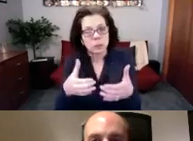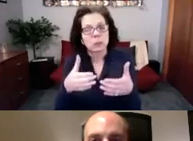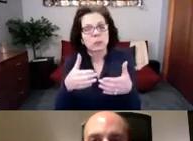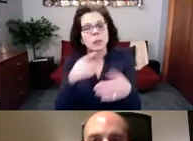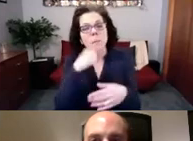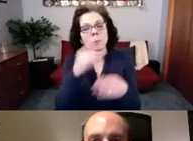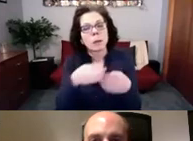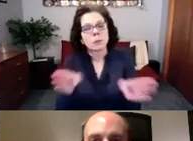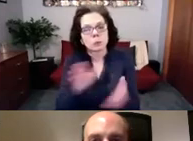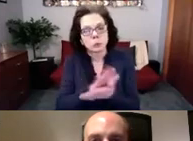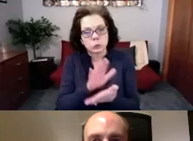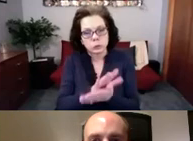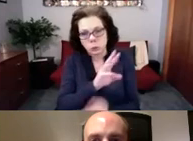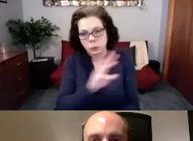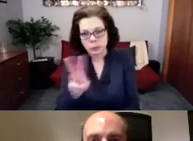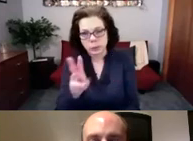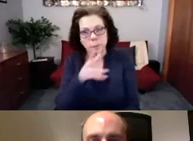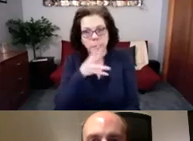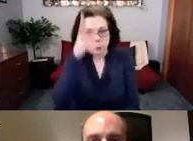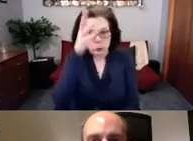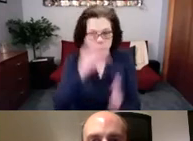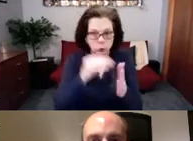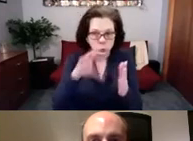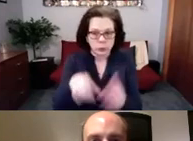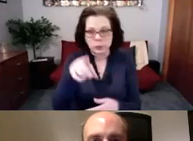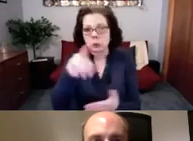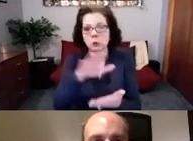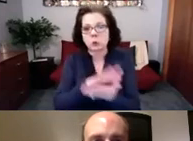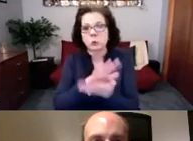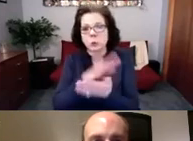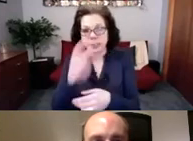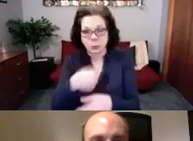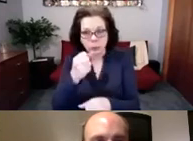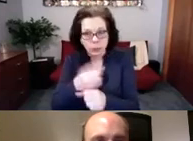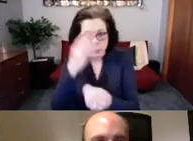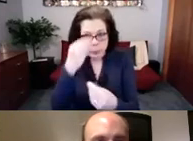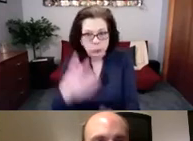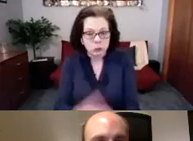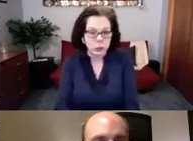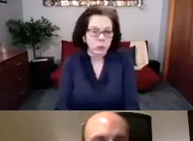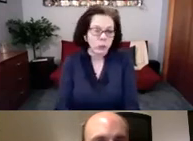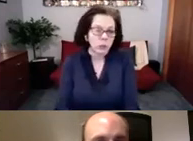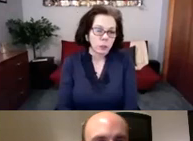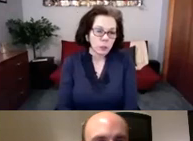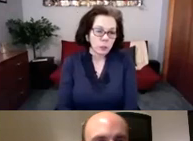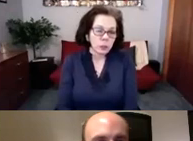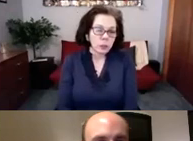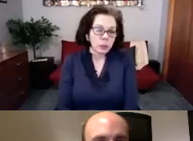students section, you go to school year information, and you go